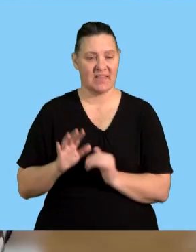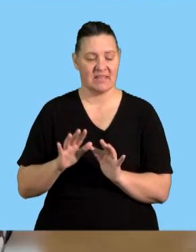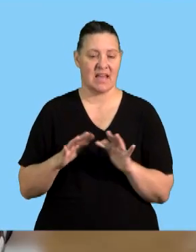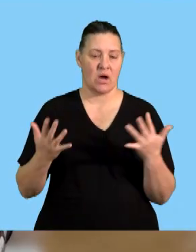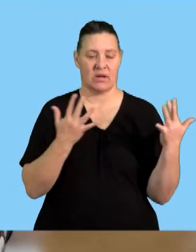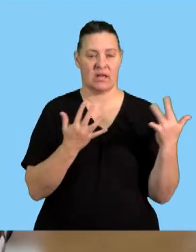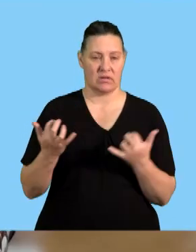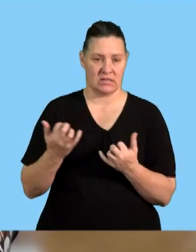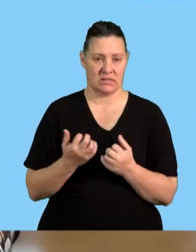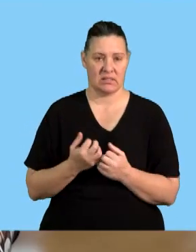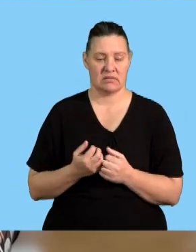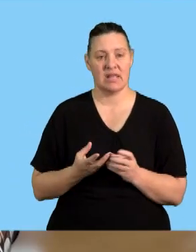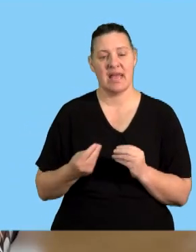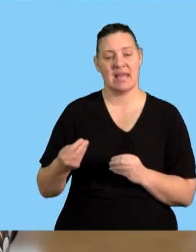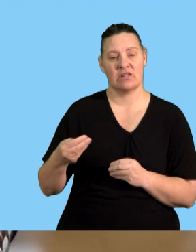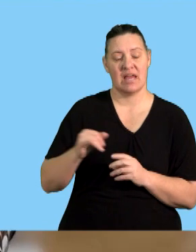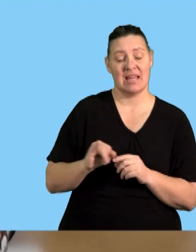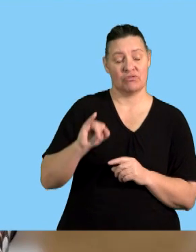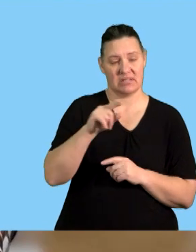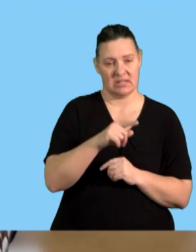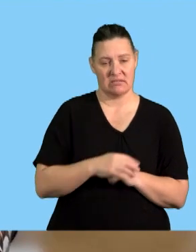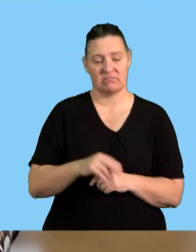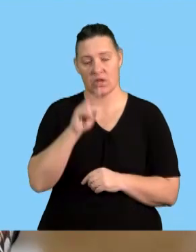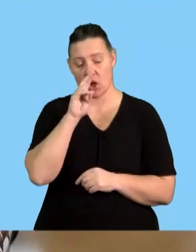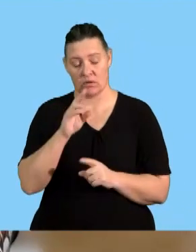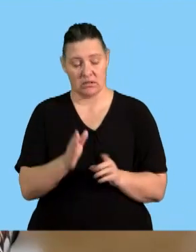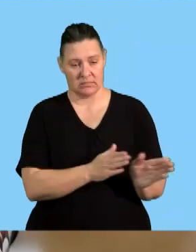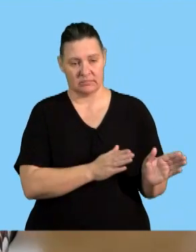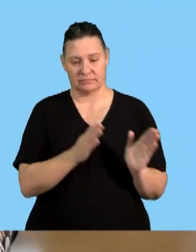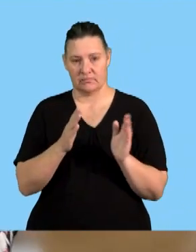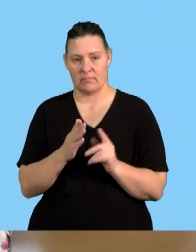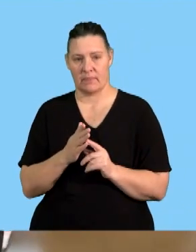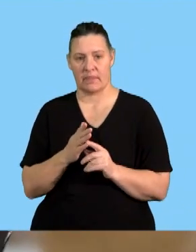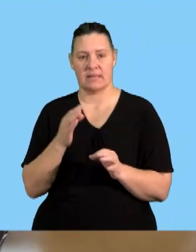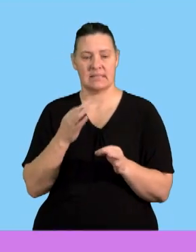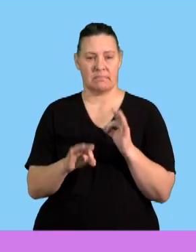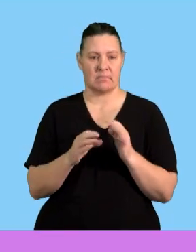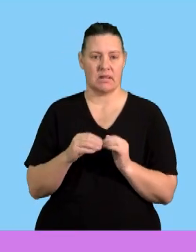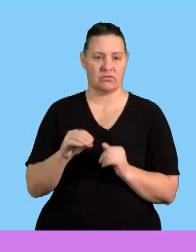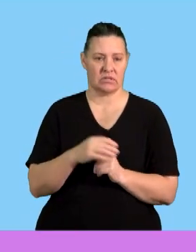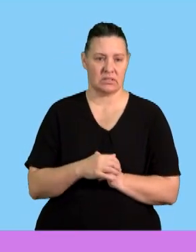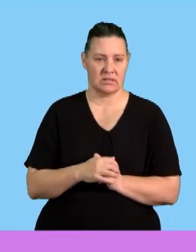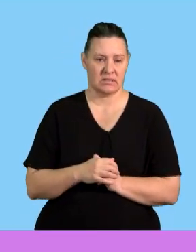we calculate the interest rate. Let's look at simple interest.